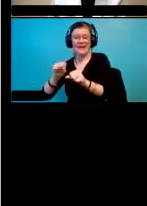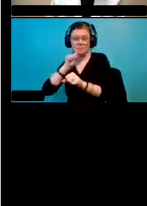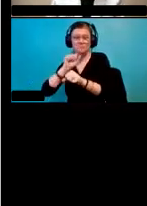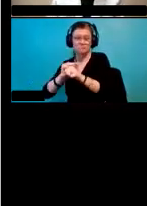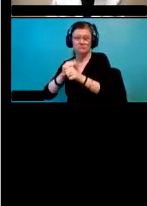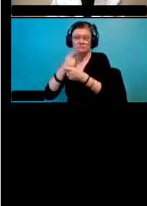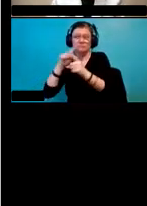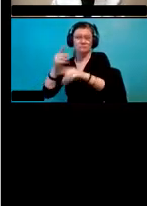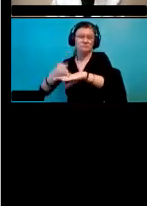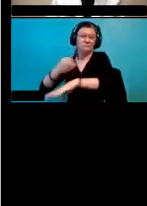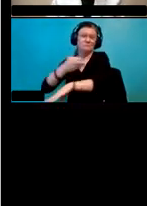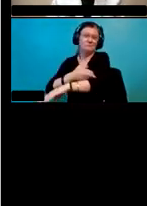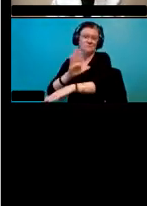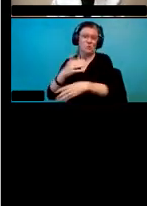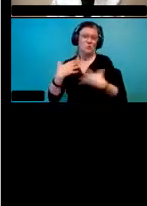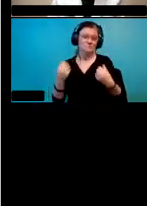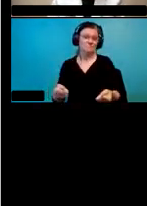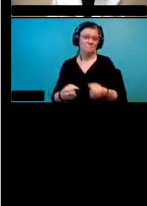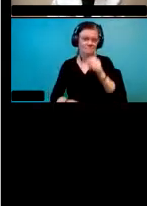disease.